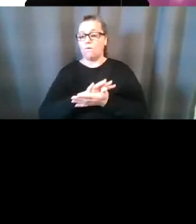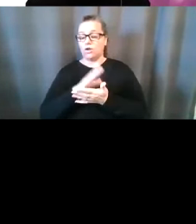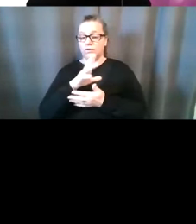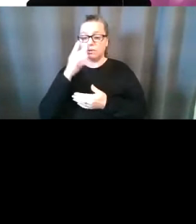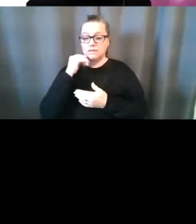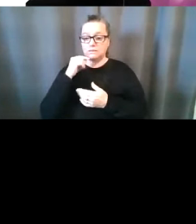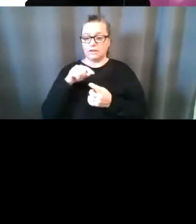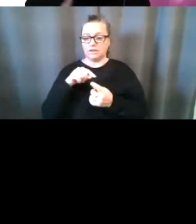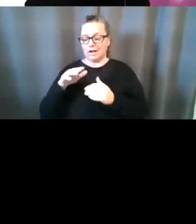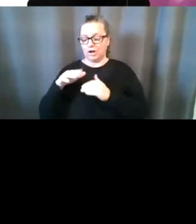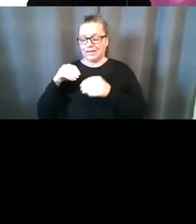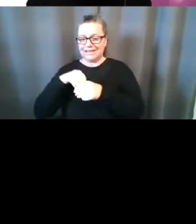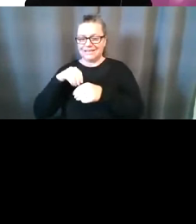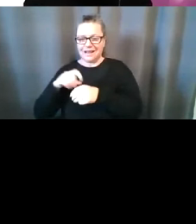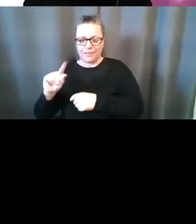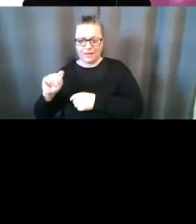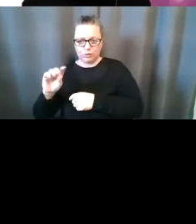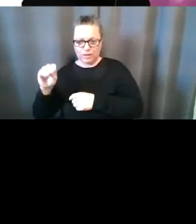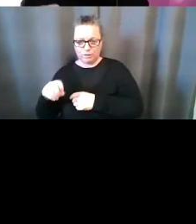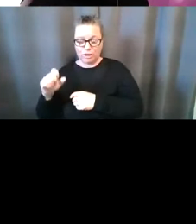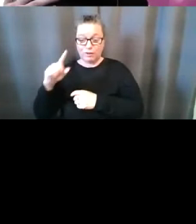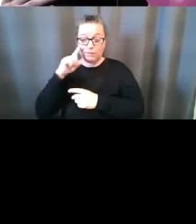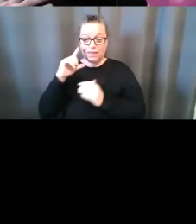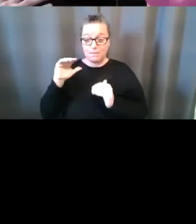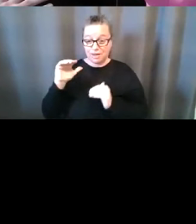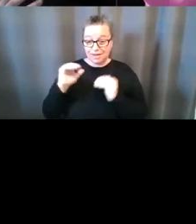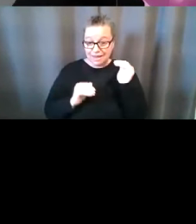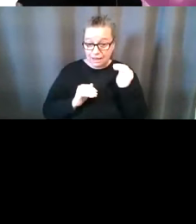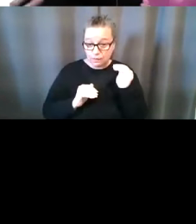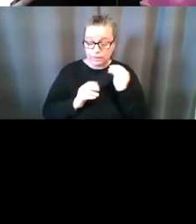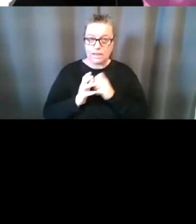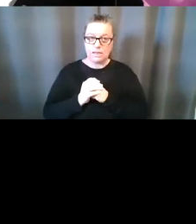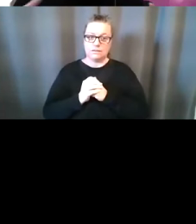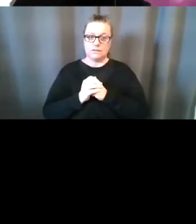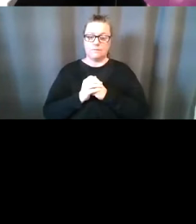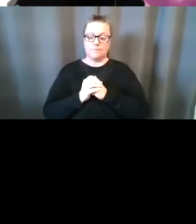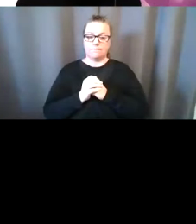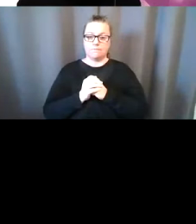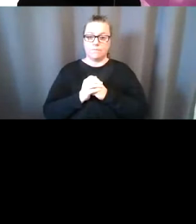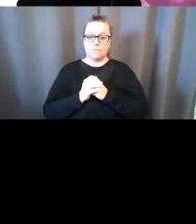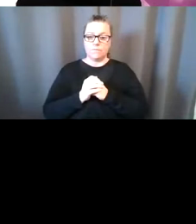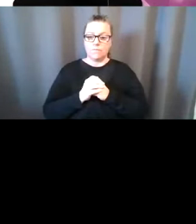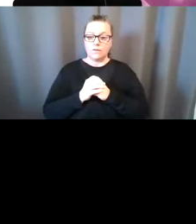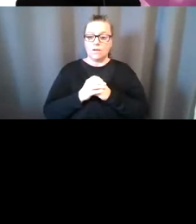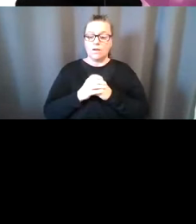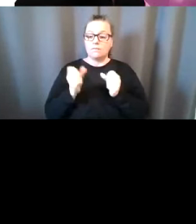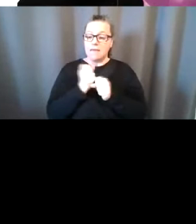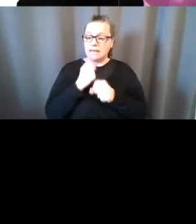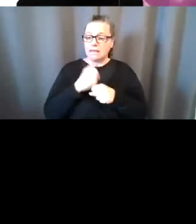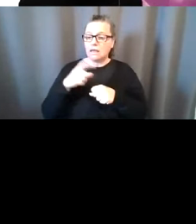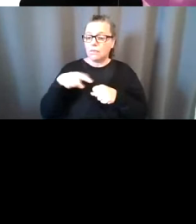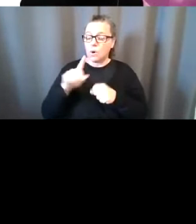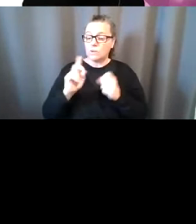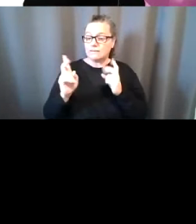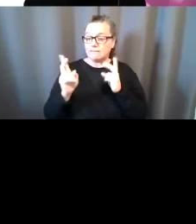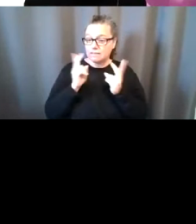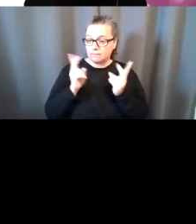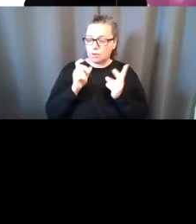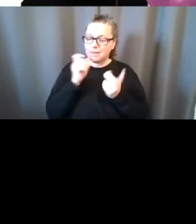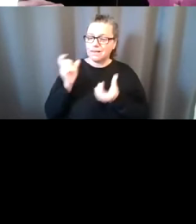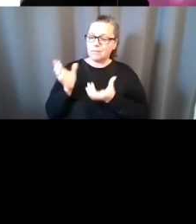20%. So when you think about inequities and making those inequities that are processes visible, by not bringing forward